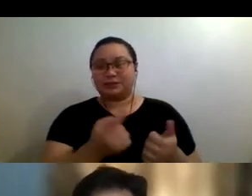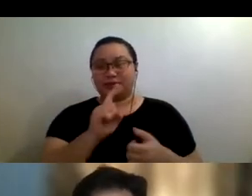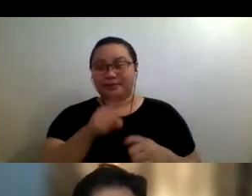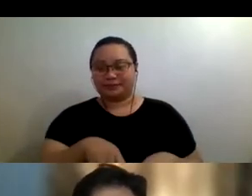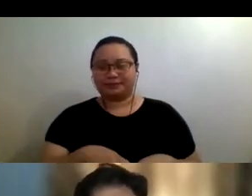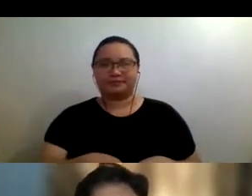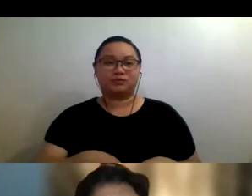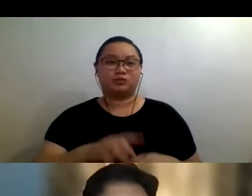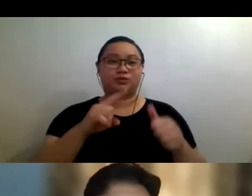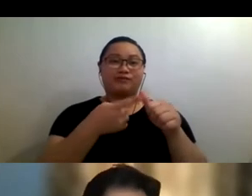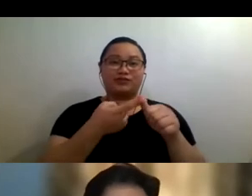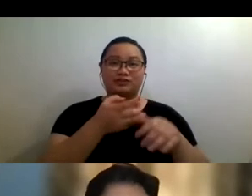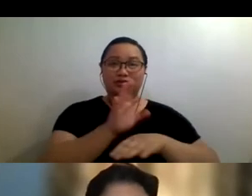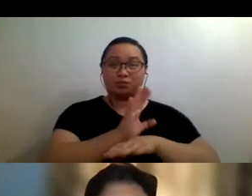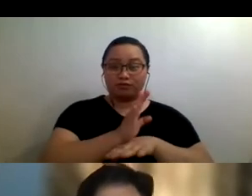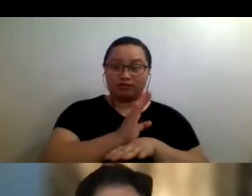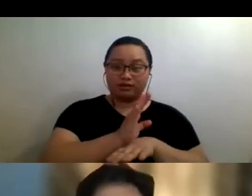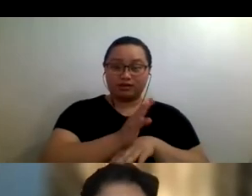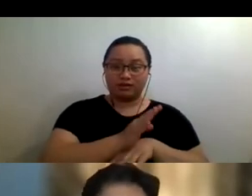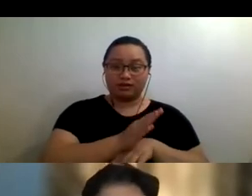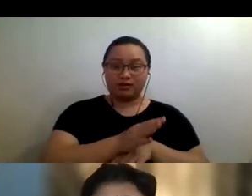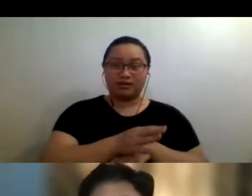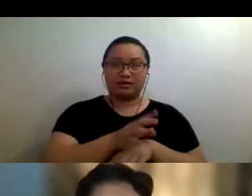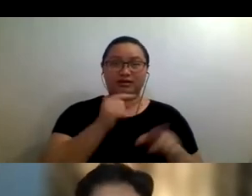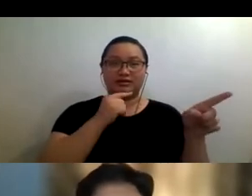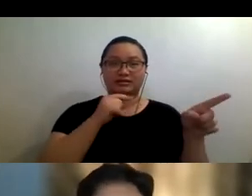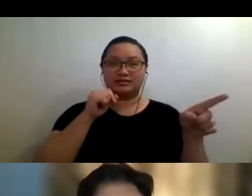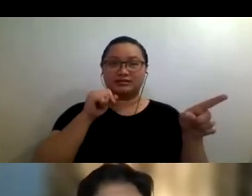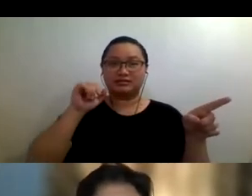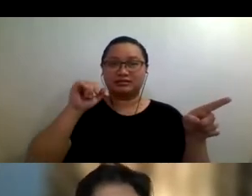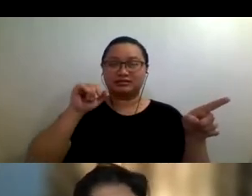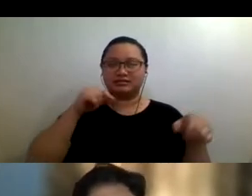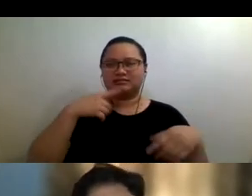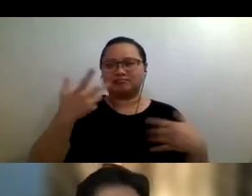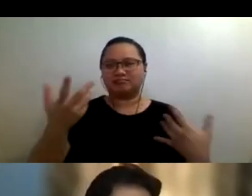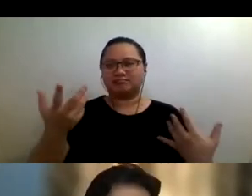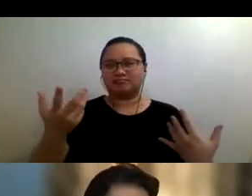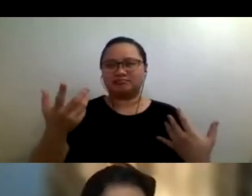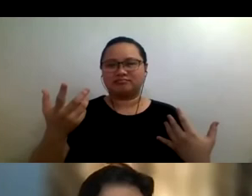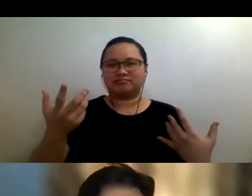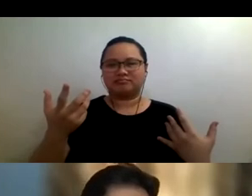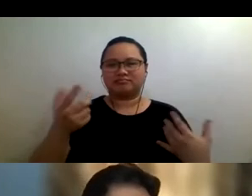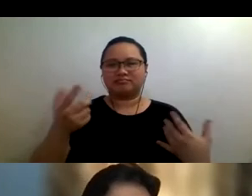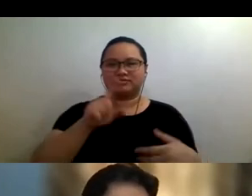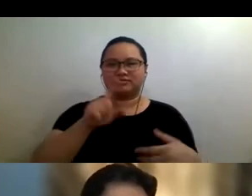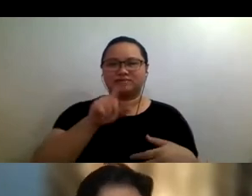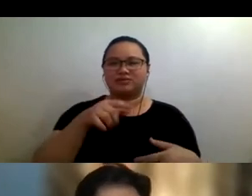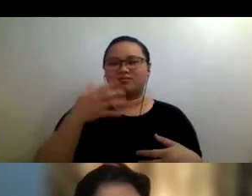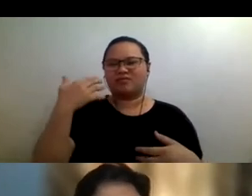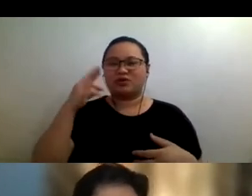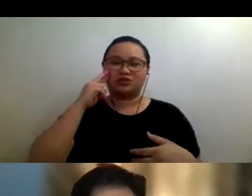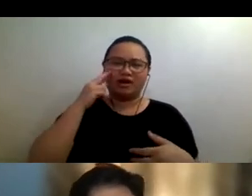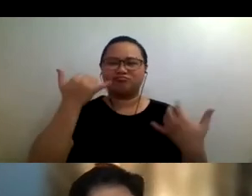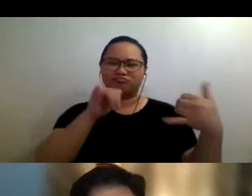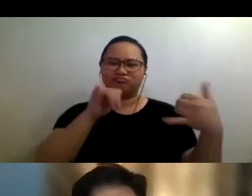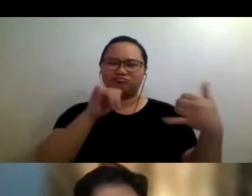when Riley was just a young child, it was Joy who was leading the group. Okay? It was a time when Riley was always playing, making